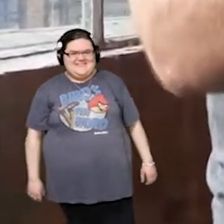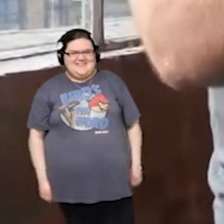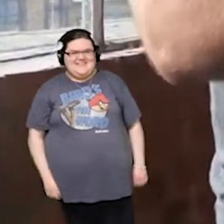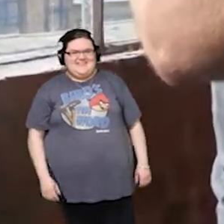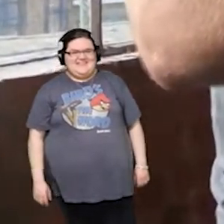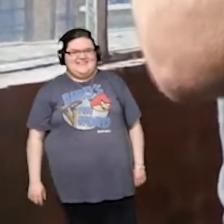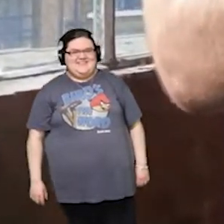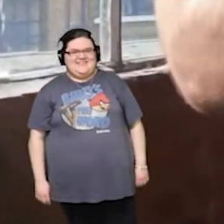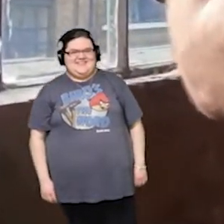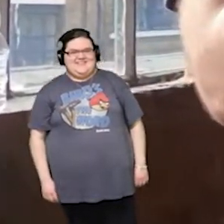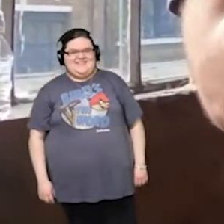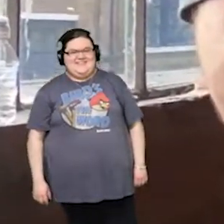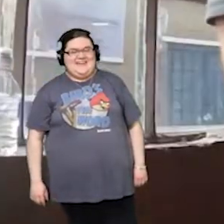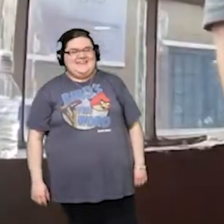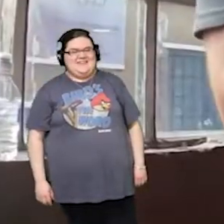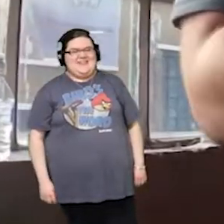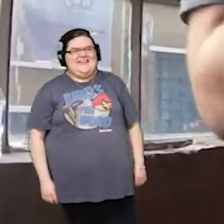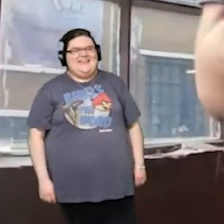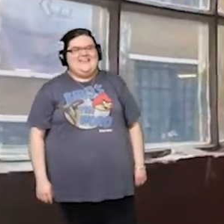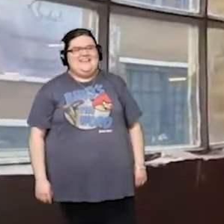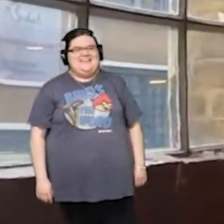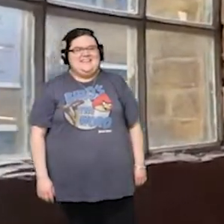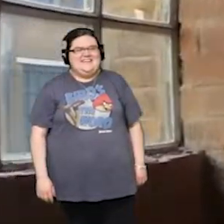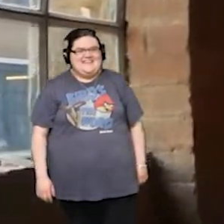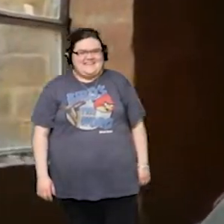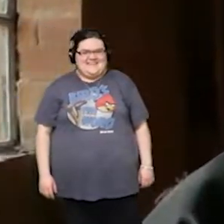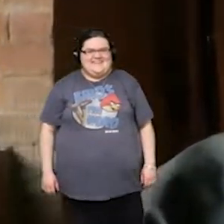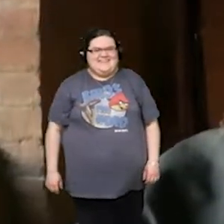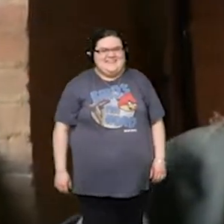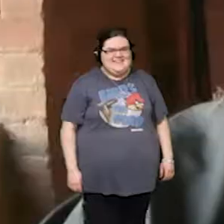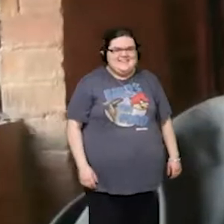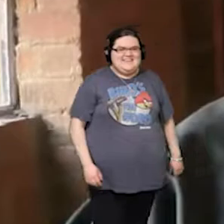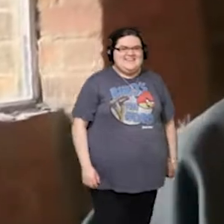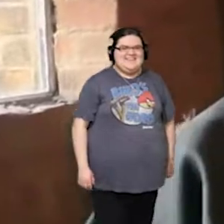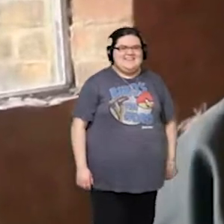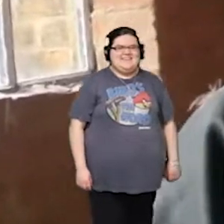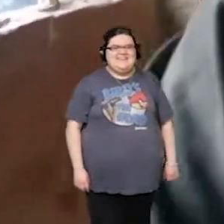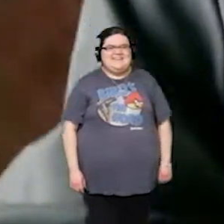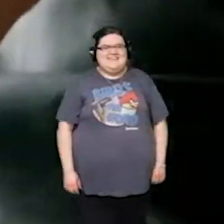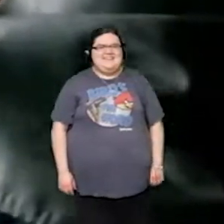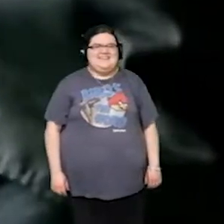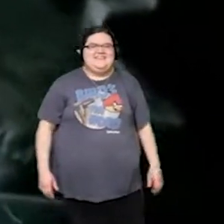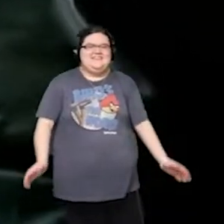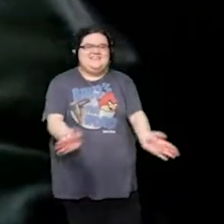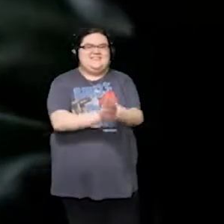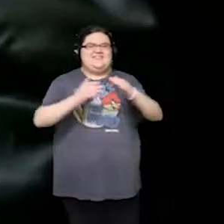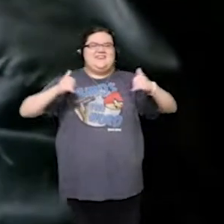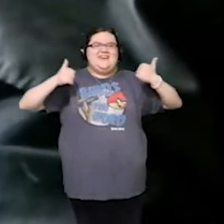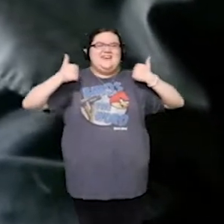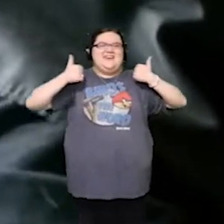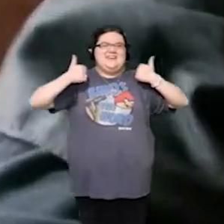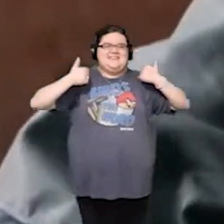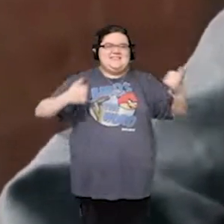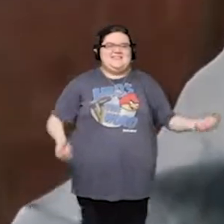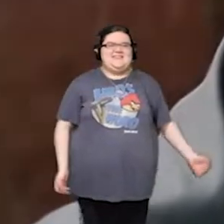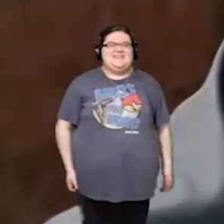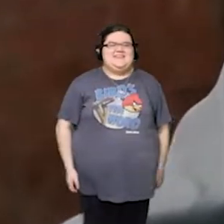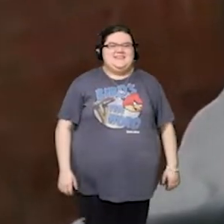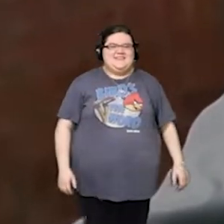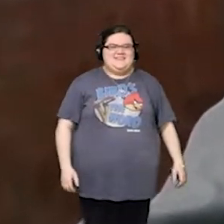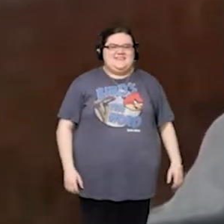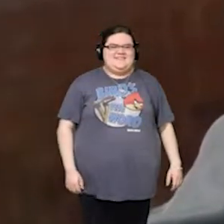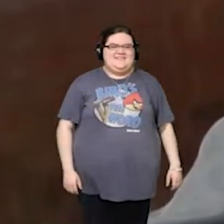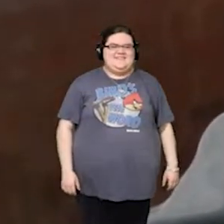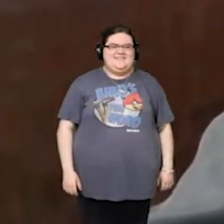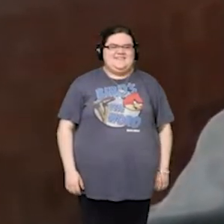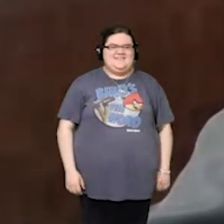No wonder you called me desperate. Yeah. Guys, when lockdown's lifted and Tom's back to being a mobile barber, full-time